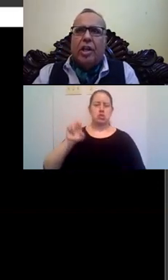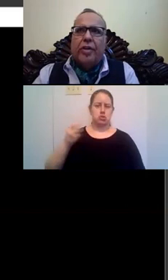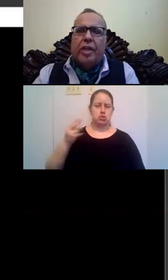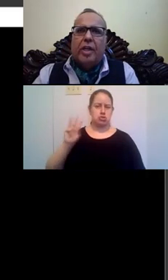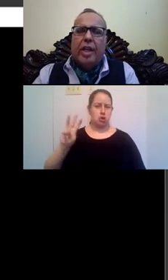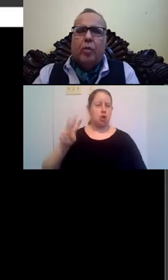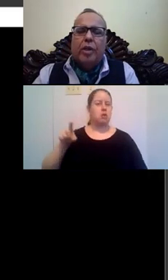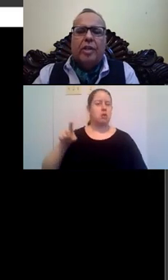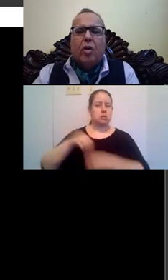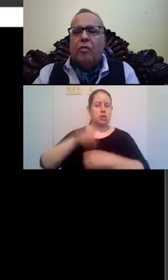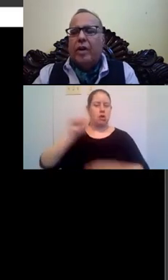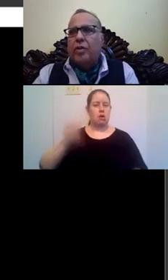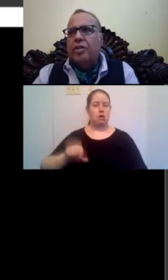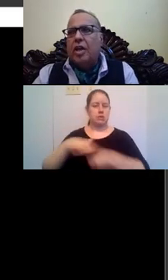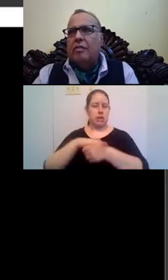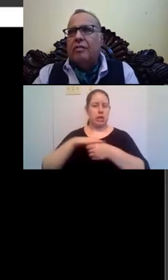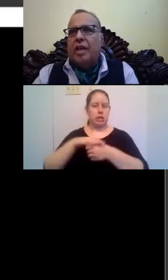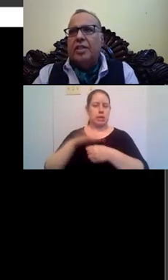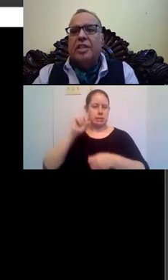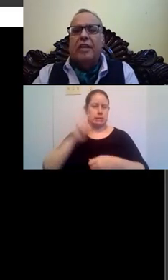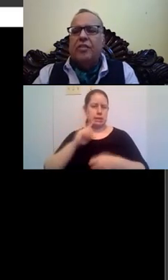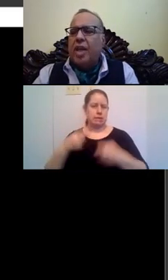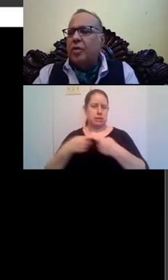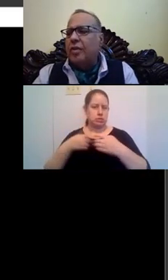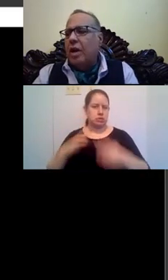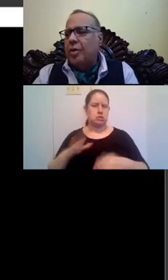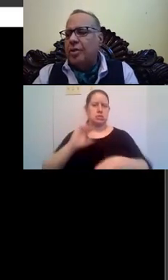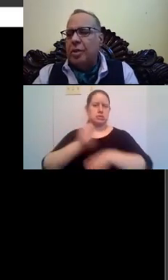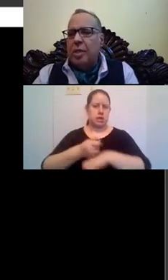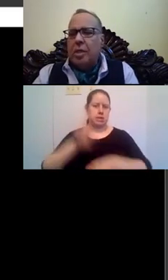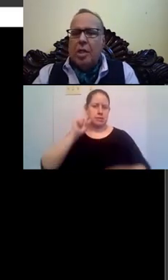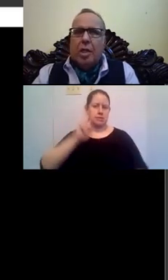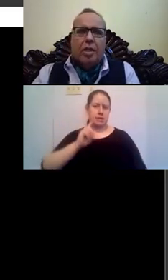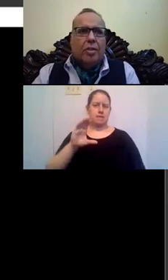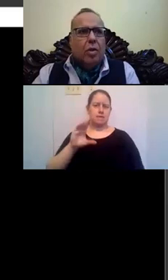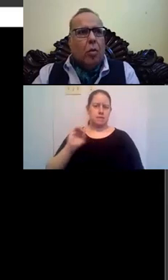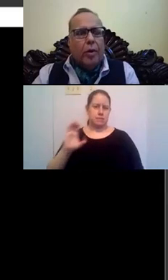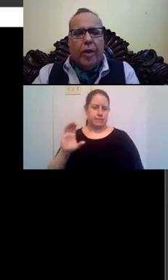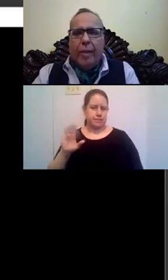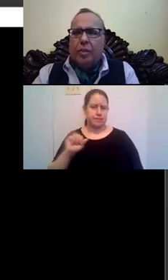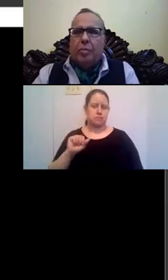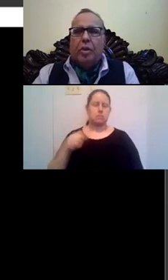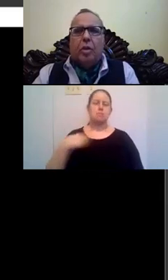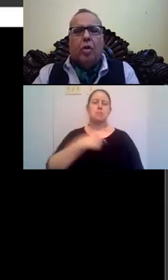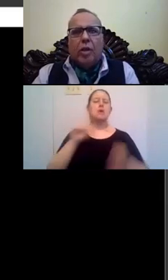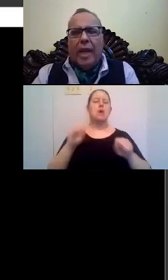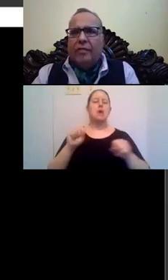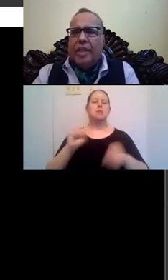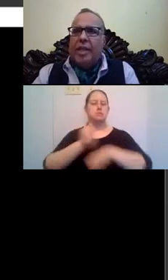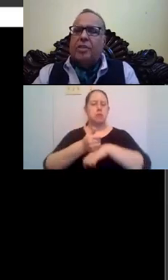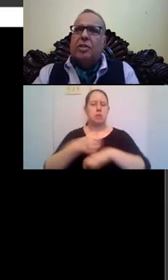Austin area and one of the co-founders of the Deaf Chamber of Commerce. So we were able to put